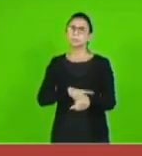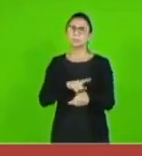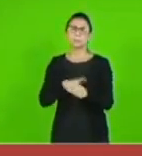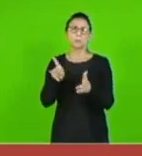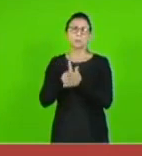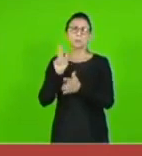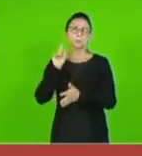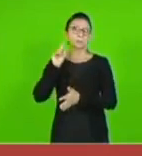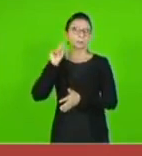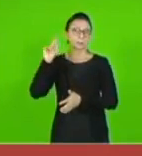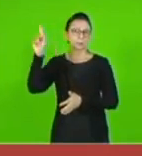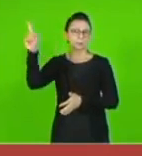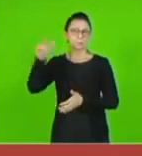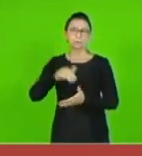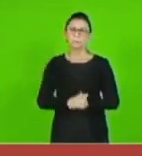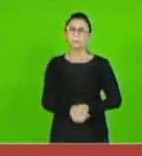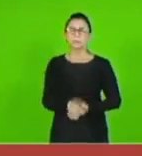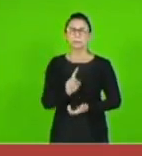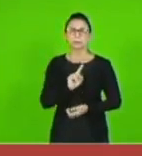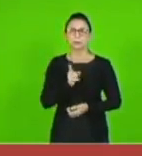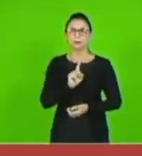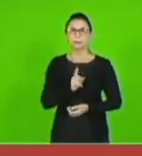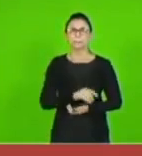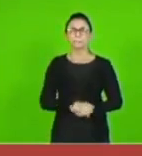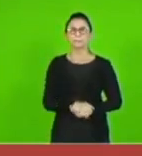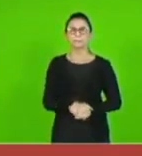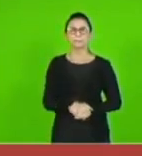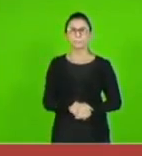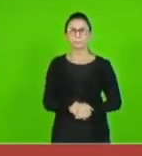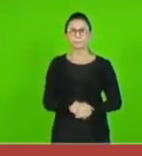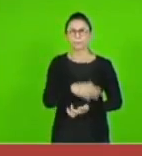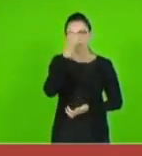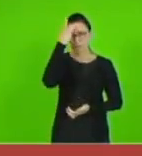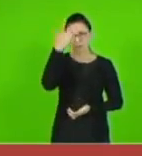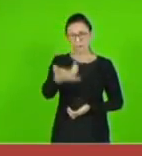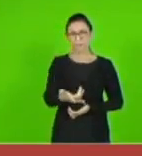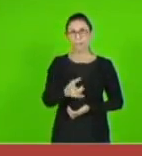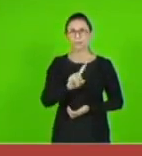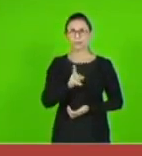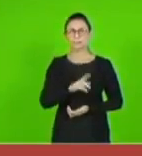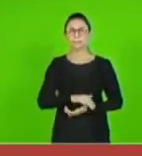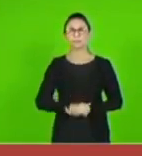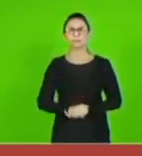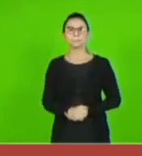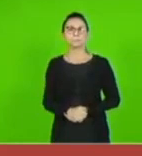Spirit, and we have to understand this. Is everyone understanding how